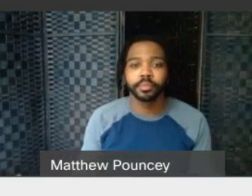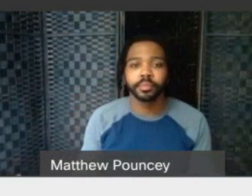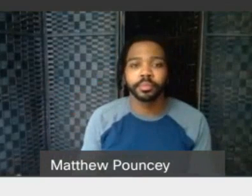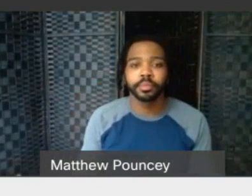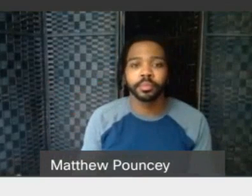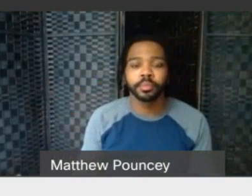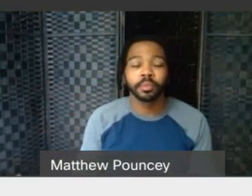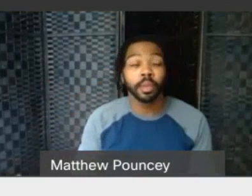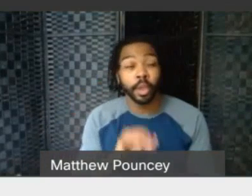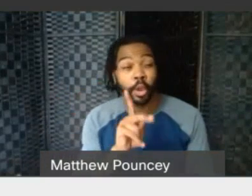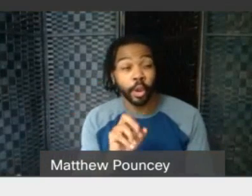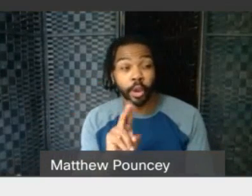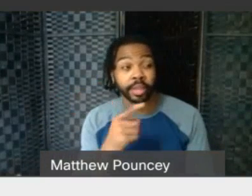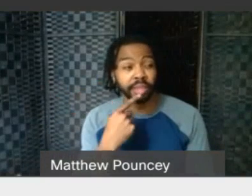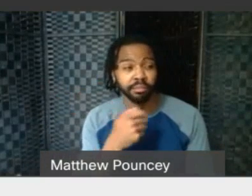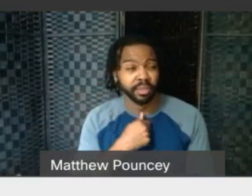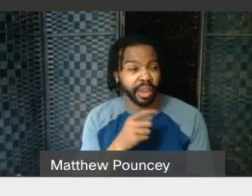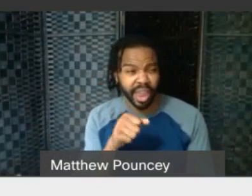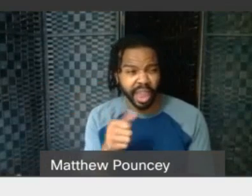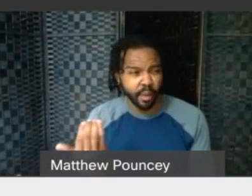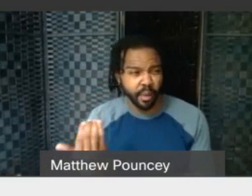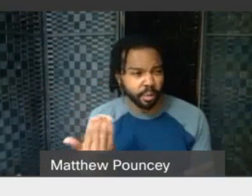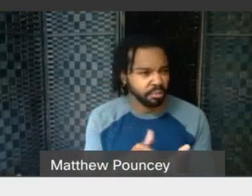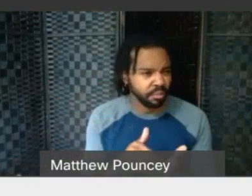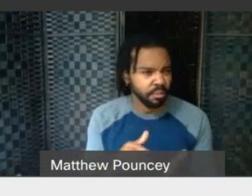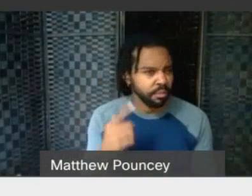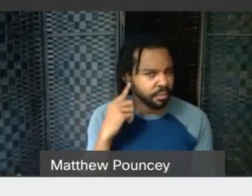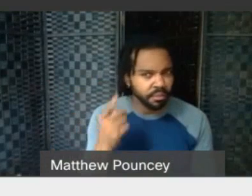I'm sorry, can you repeat the question, Director Reese? I cut out on my end for a bit.